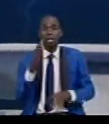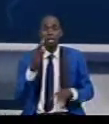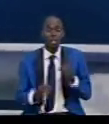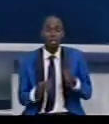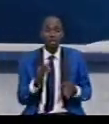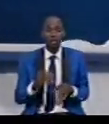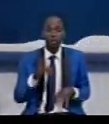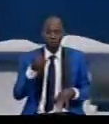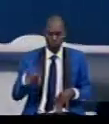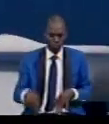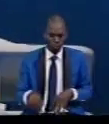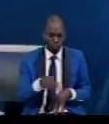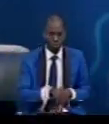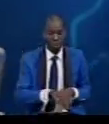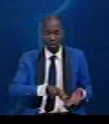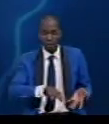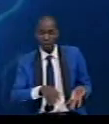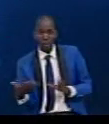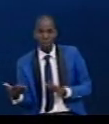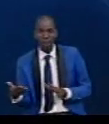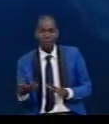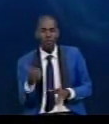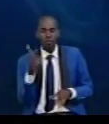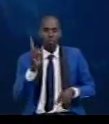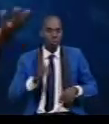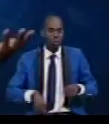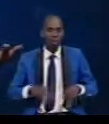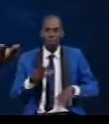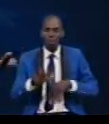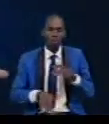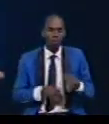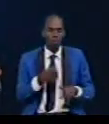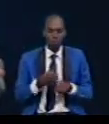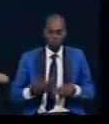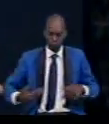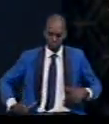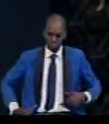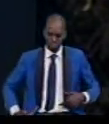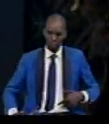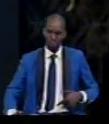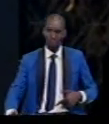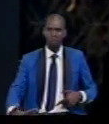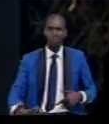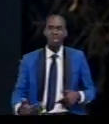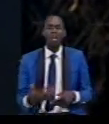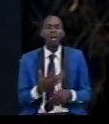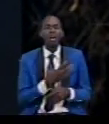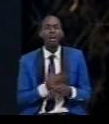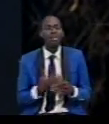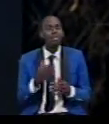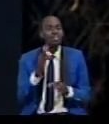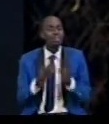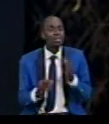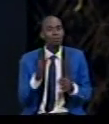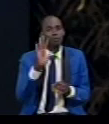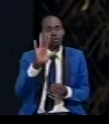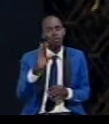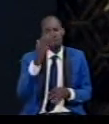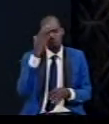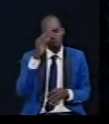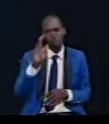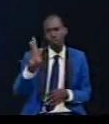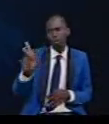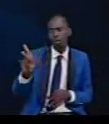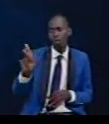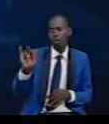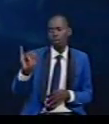there, and you cannot carry it. And some parts of the kidneys dead, and because they are dead,